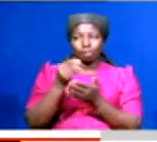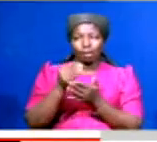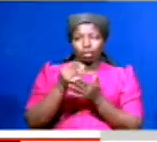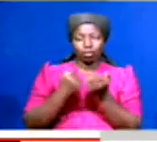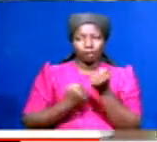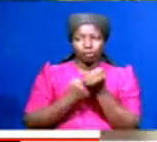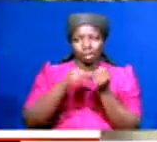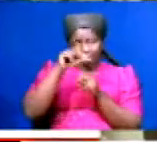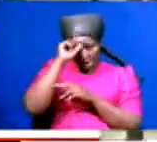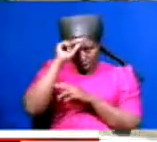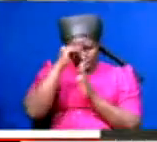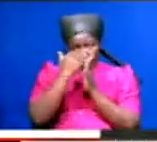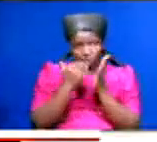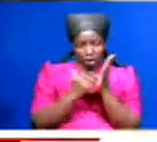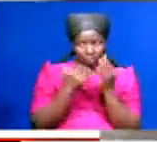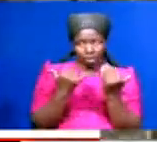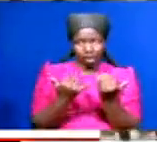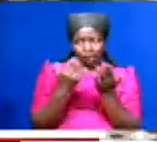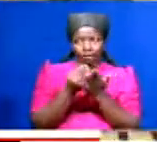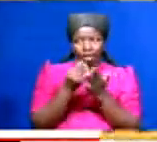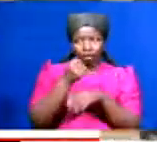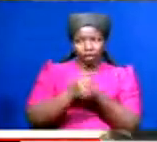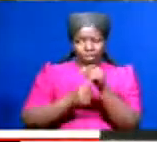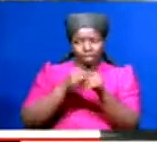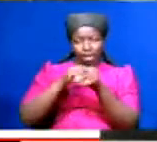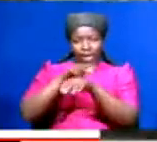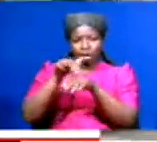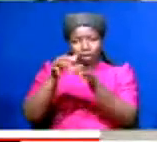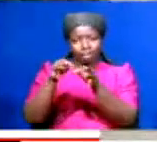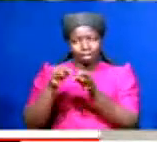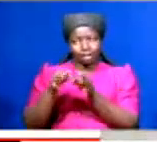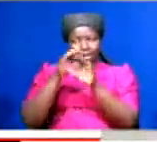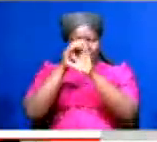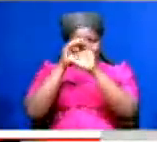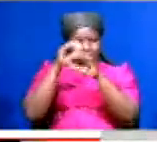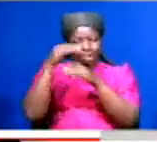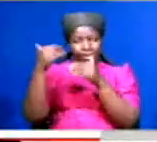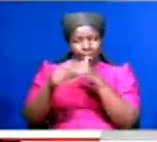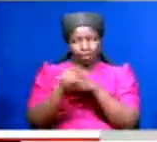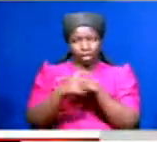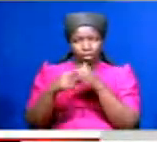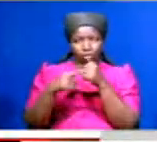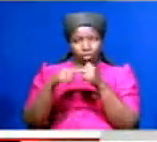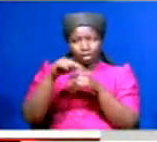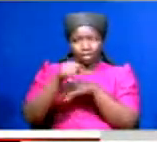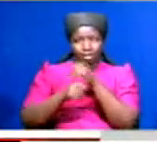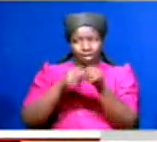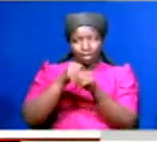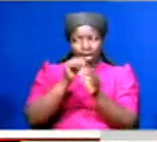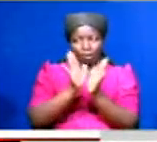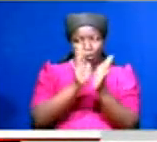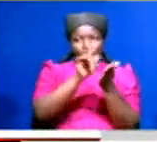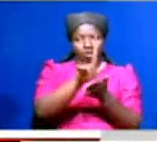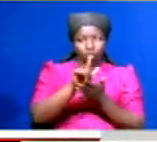current financial year. The National Treasury projects that by the end of June this year, public debt will have risen to